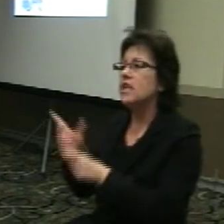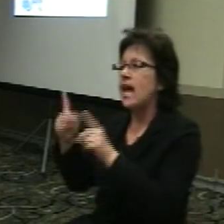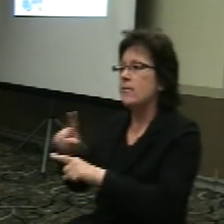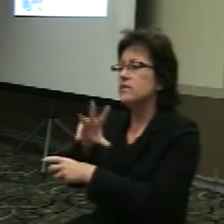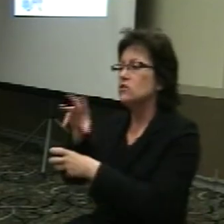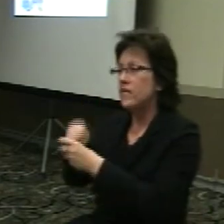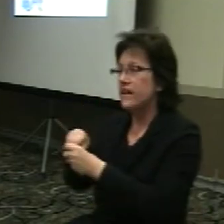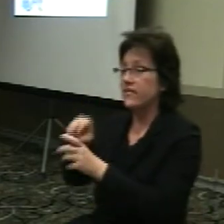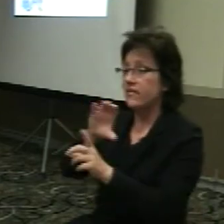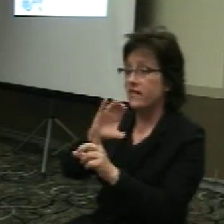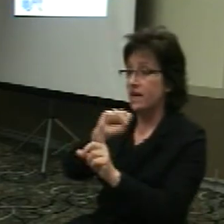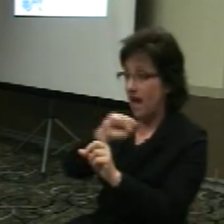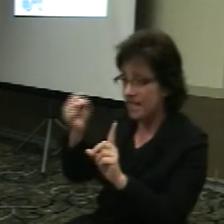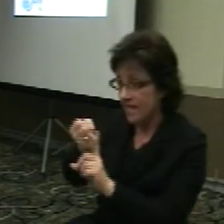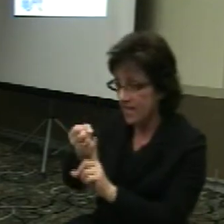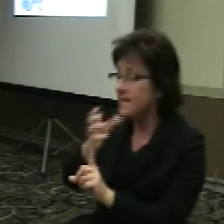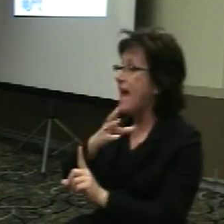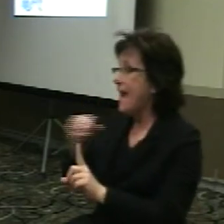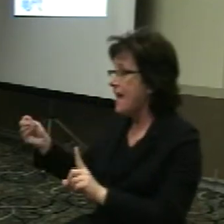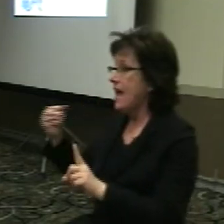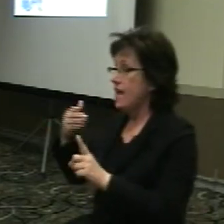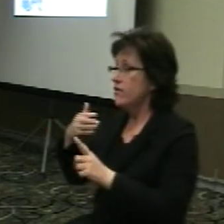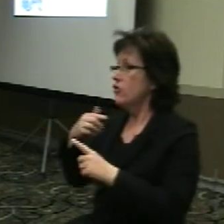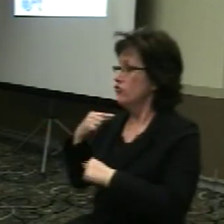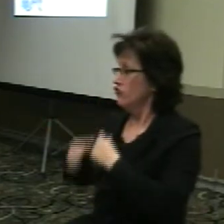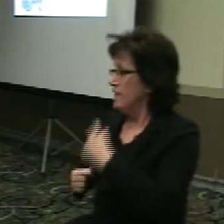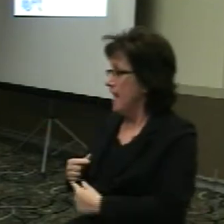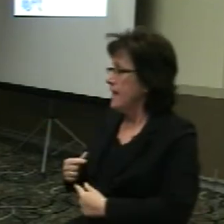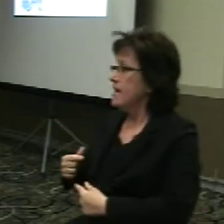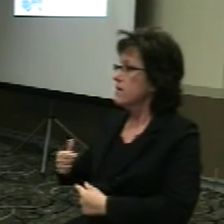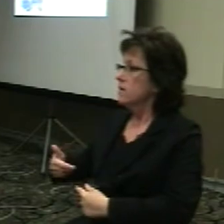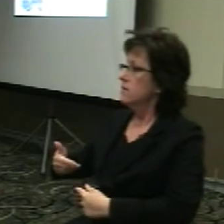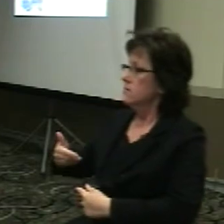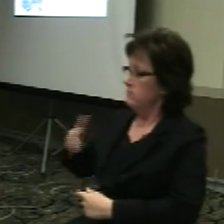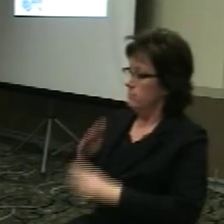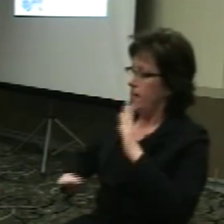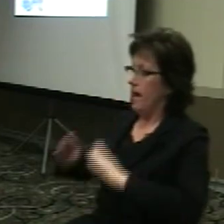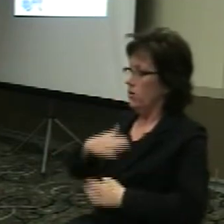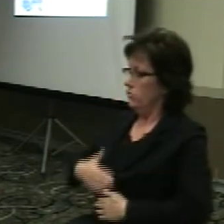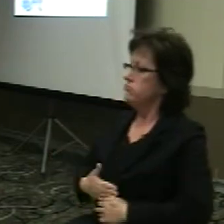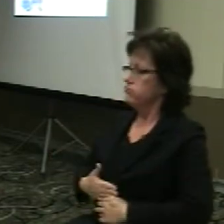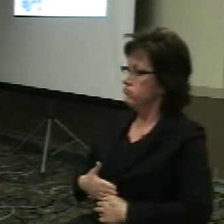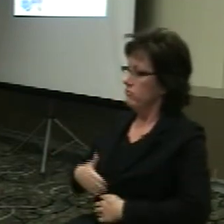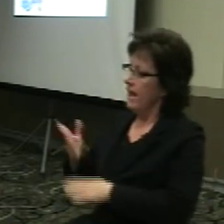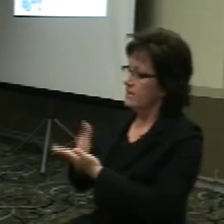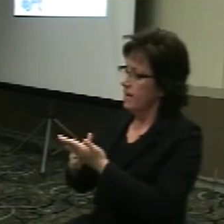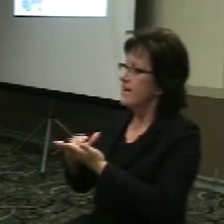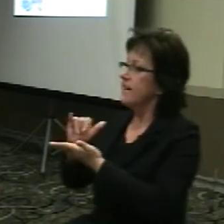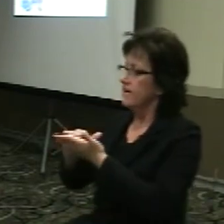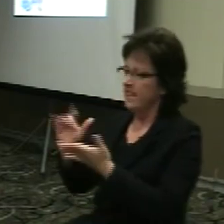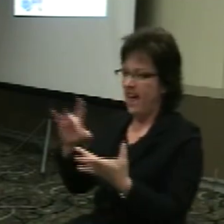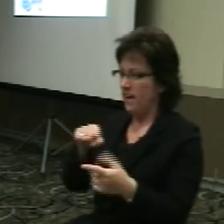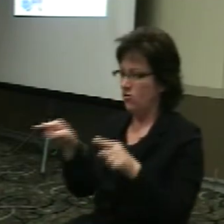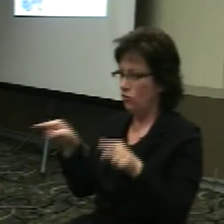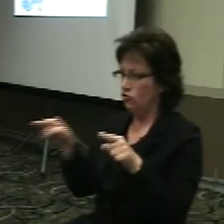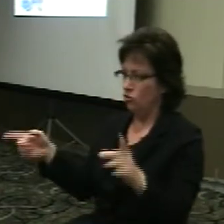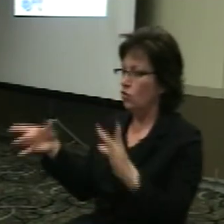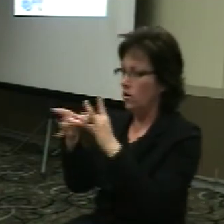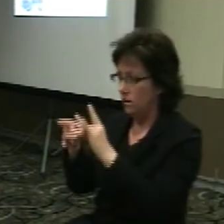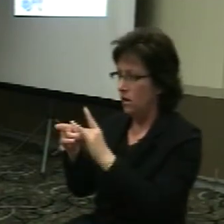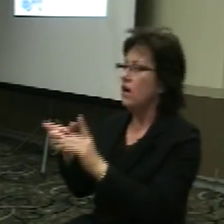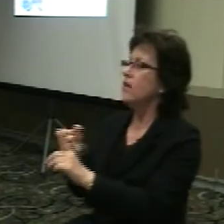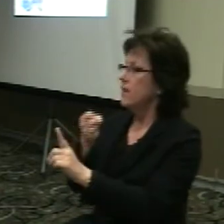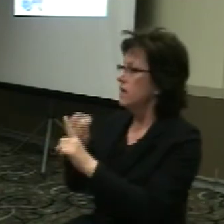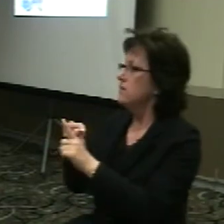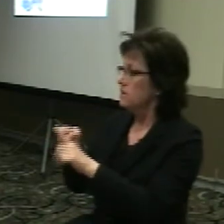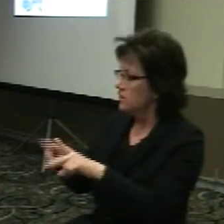that genetic, biochemical aspects that triggers many of the problems. So what happens is that